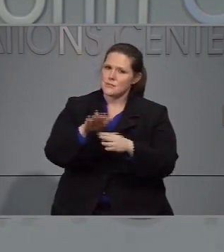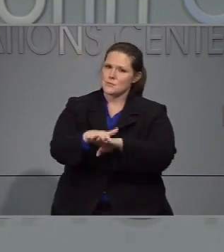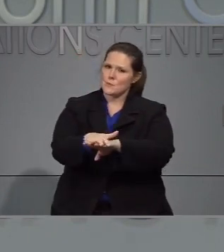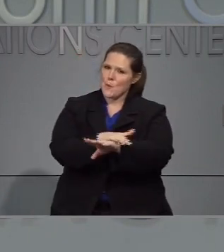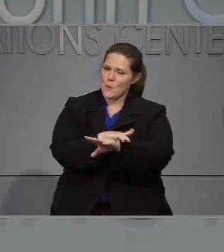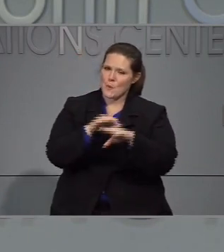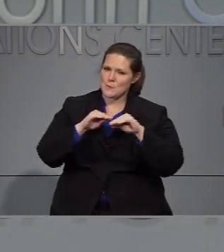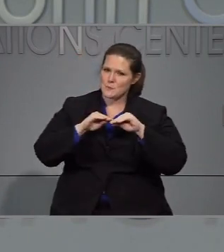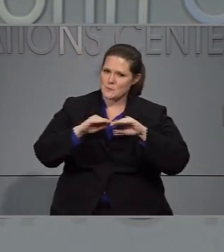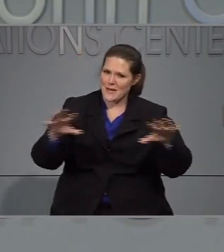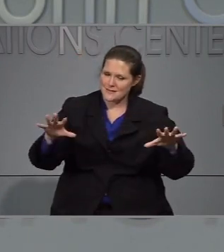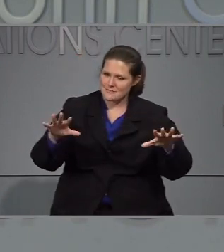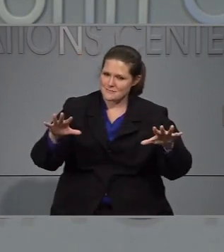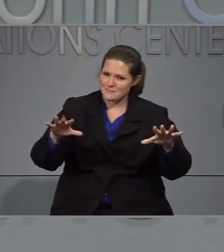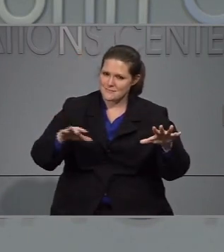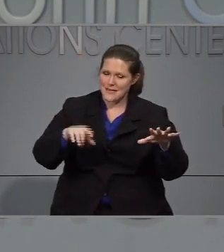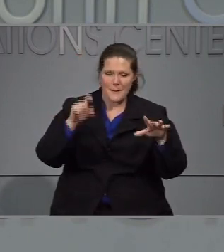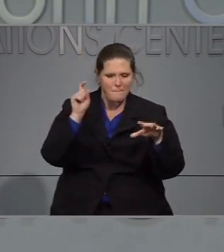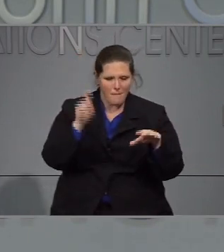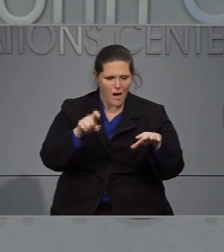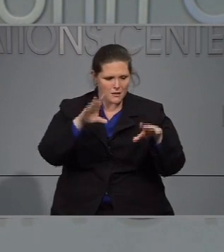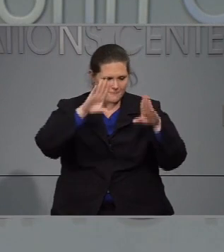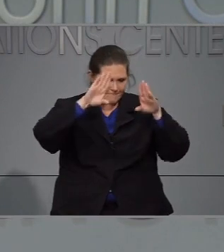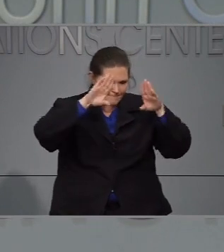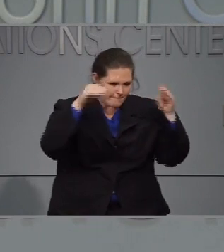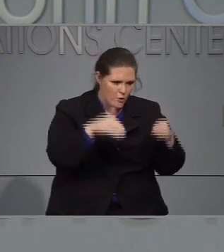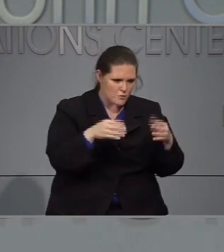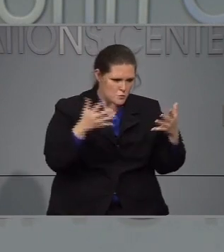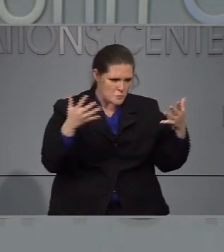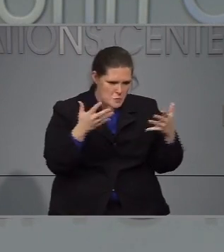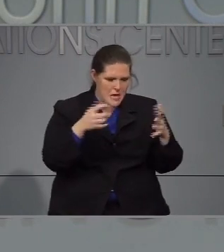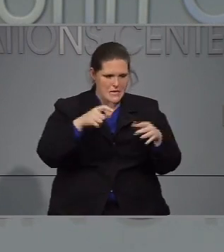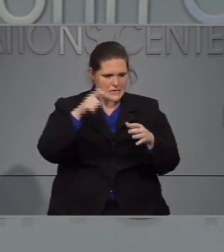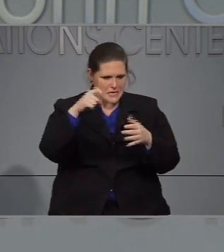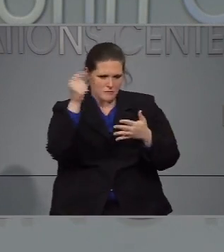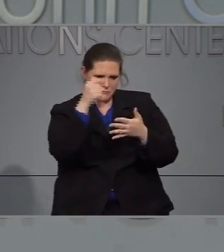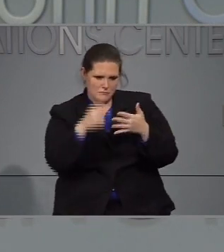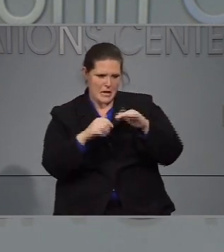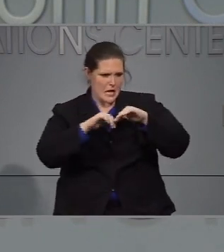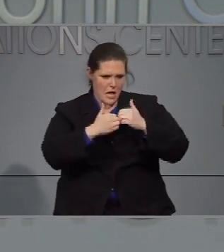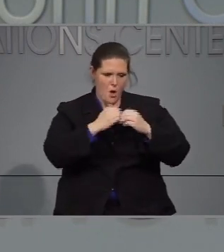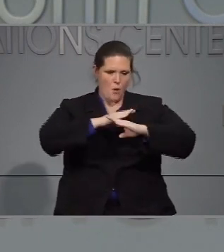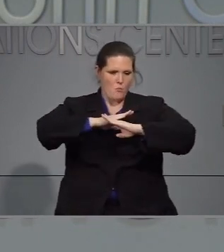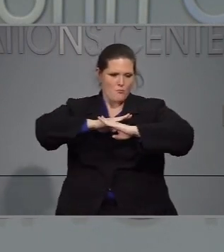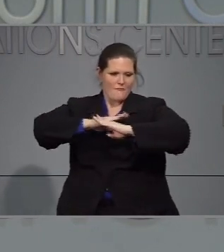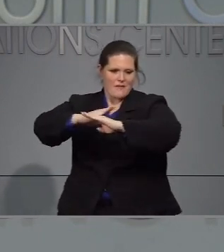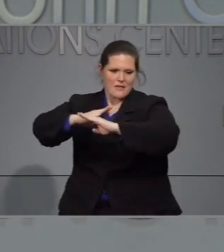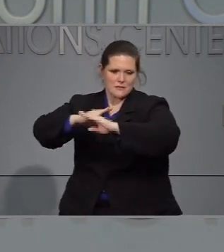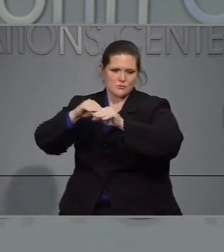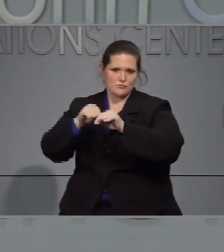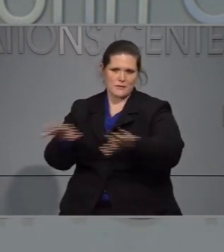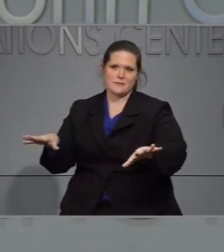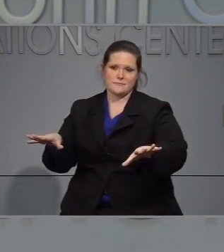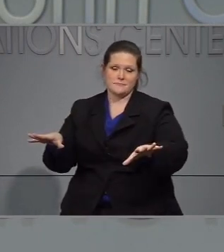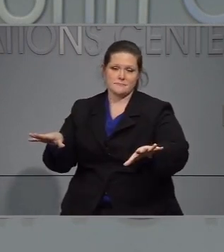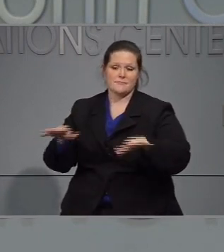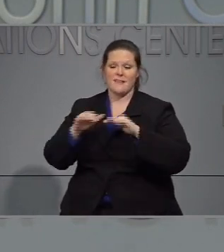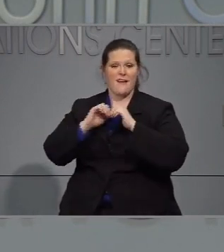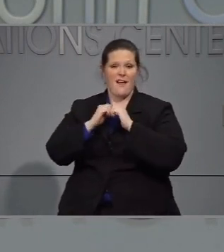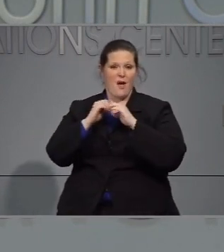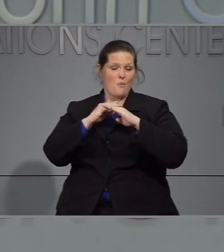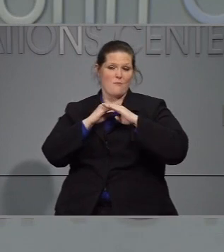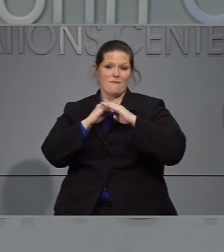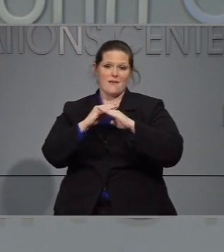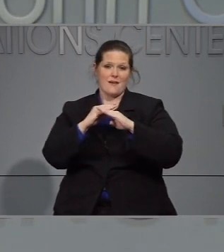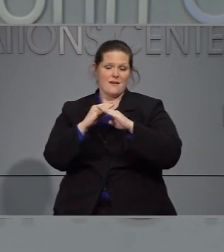targeted strategies that help lower the risk of transmission. To that end, and in order to drive down